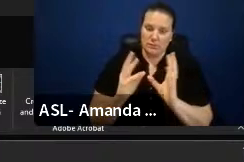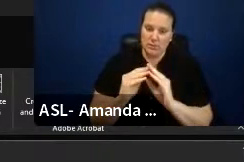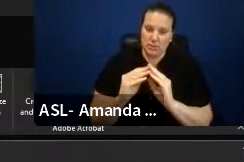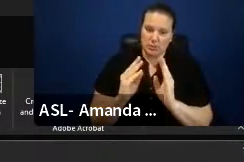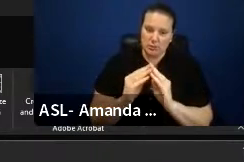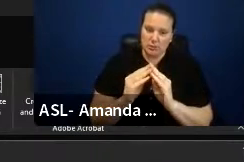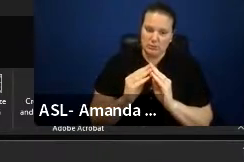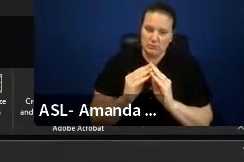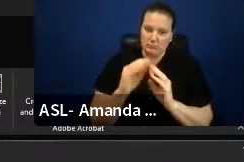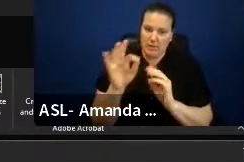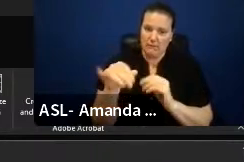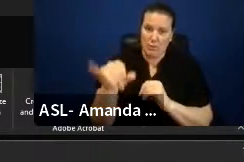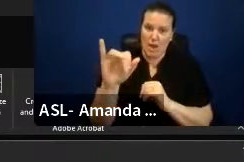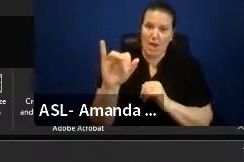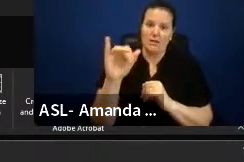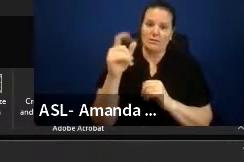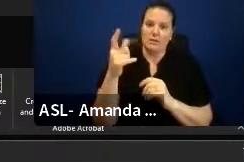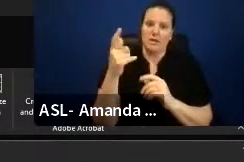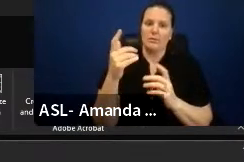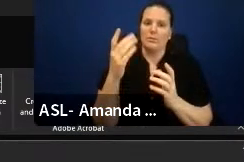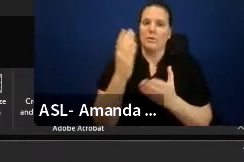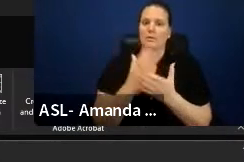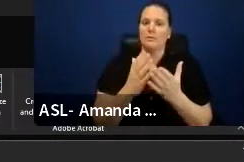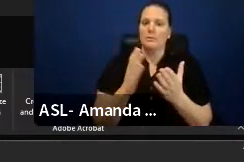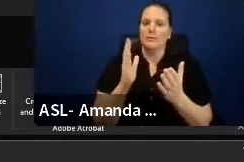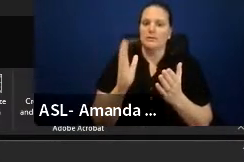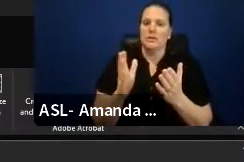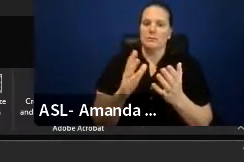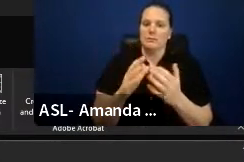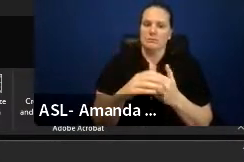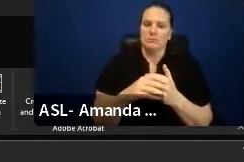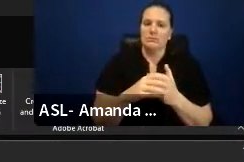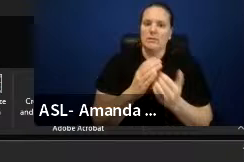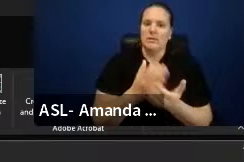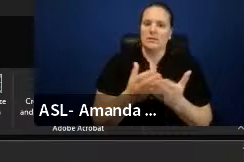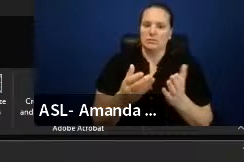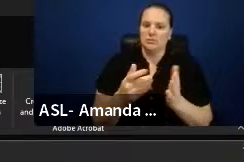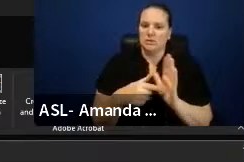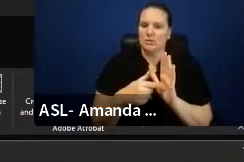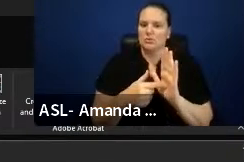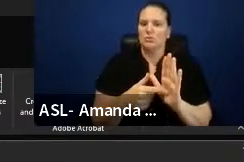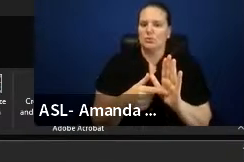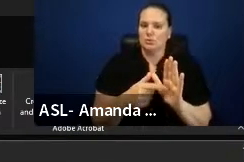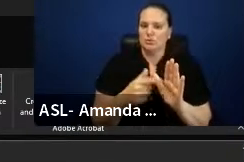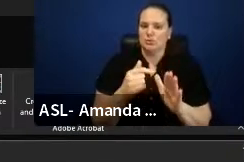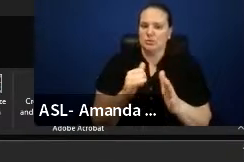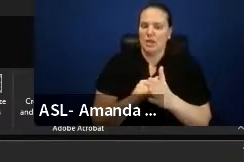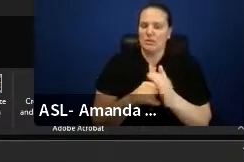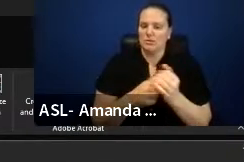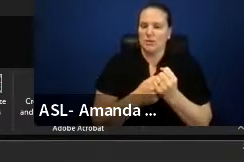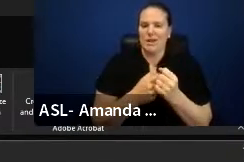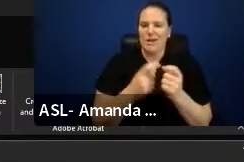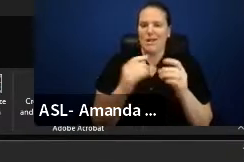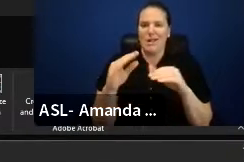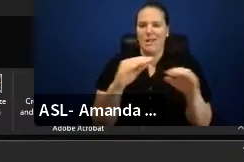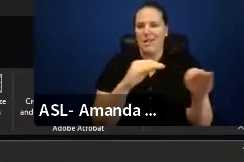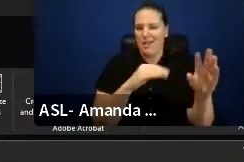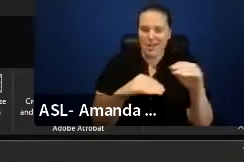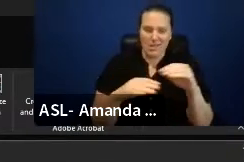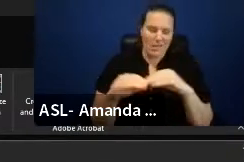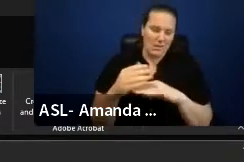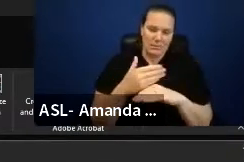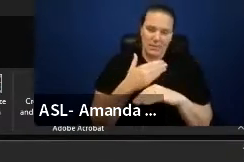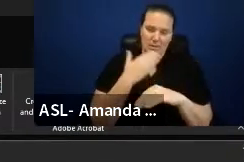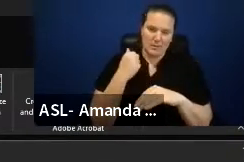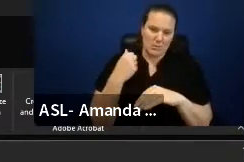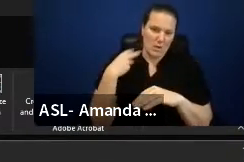as a FYI, there will be some bottle bills introduced to try and support better recycling here in Washington State. So that will